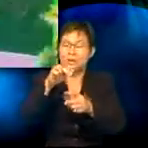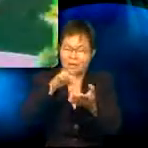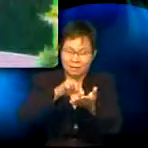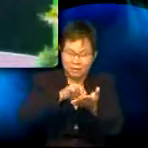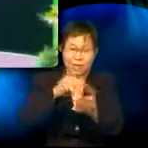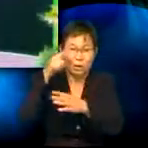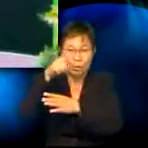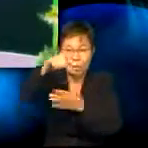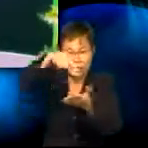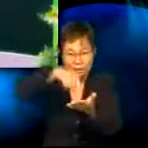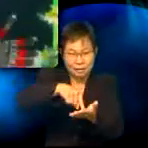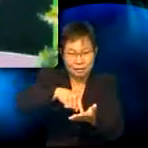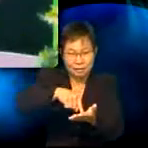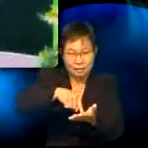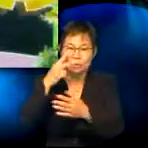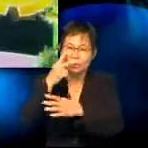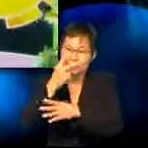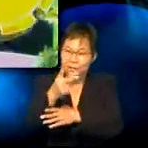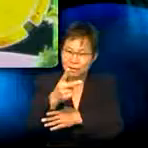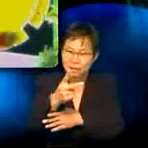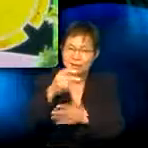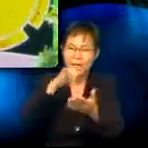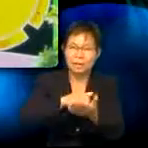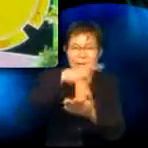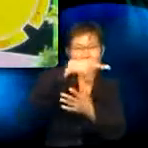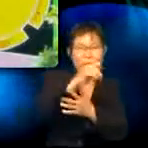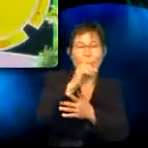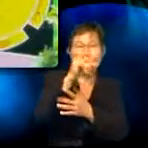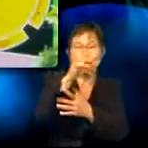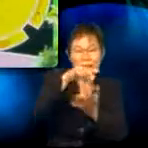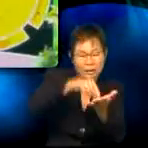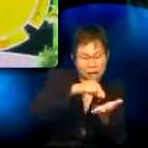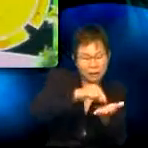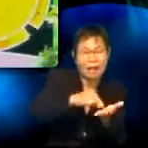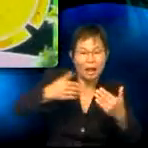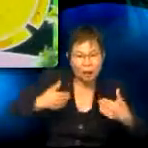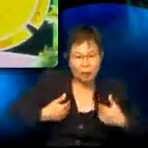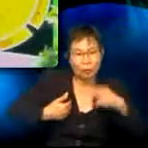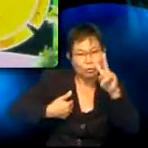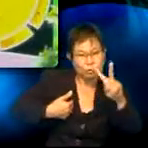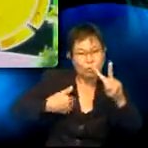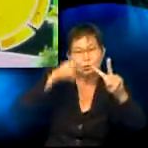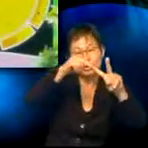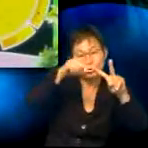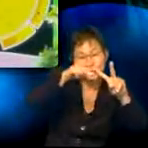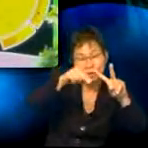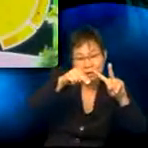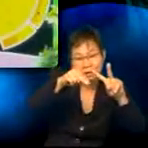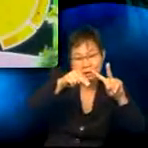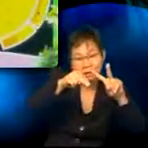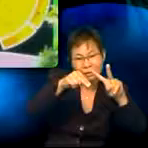Look at this. You can see that the pollen grains that contain two nuclei, which are